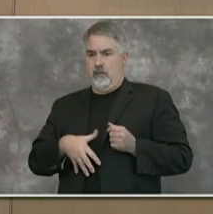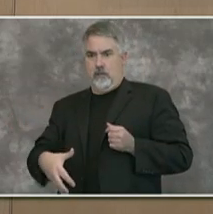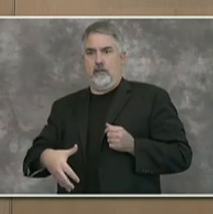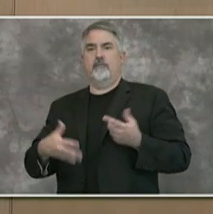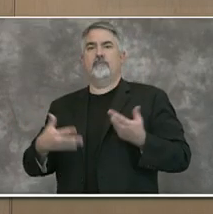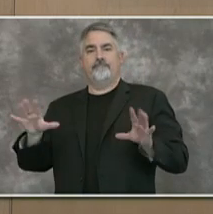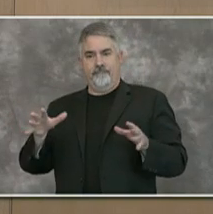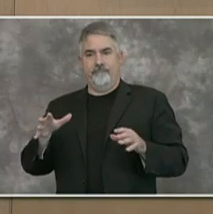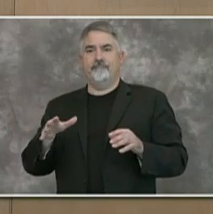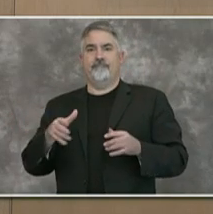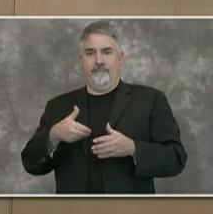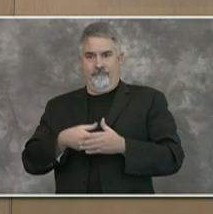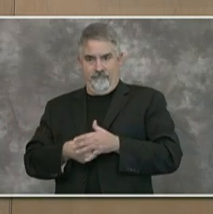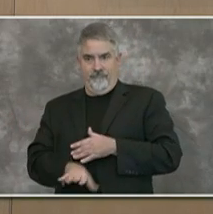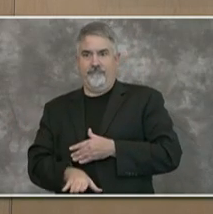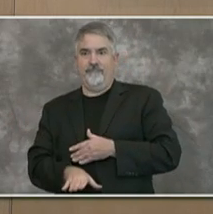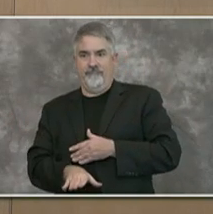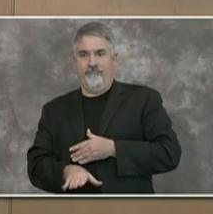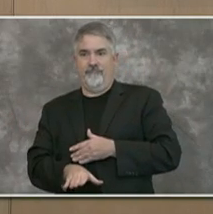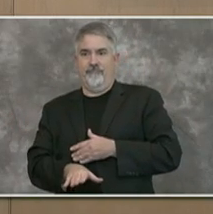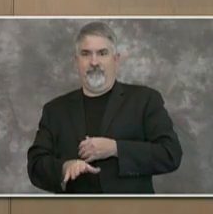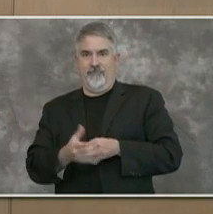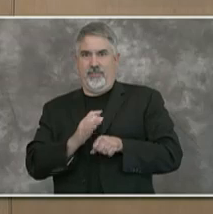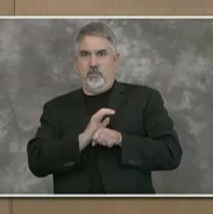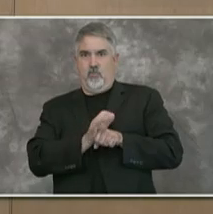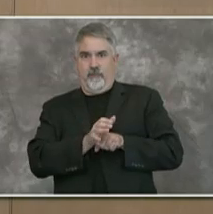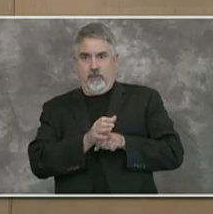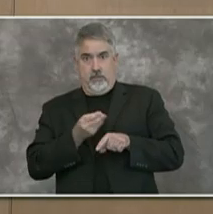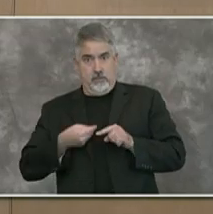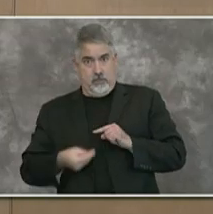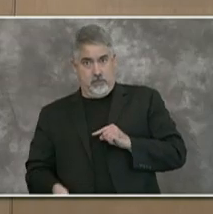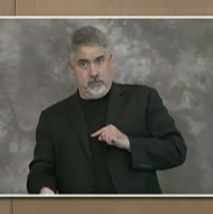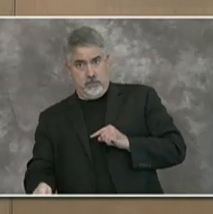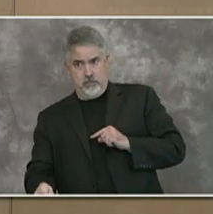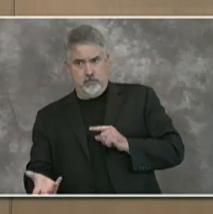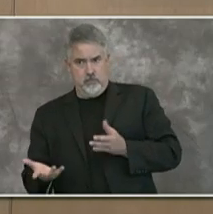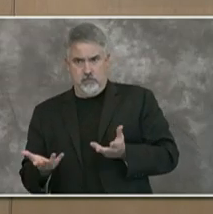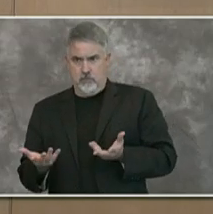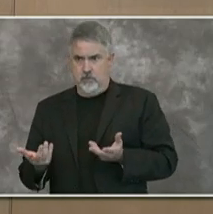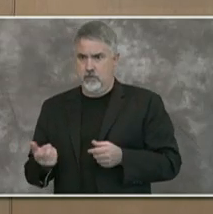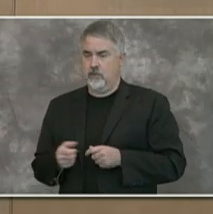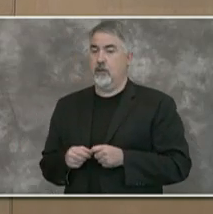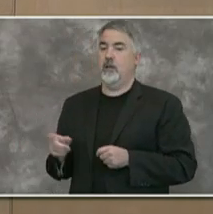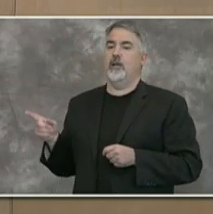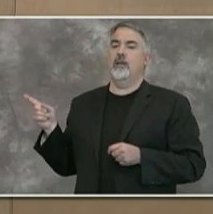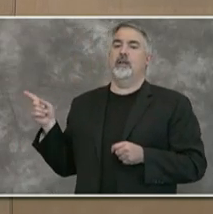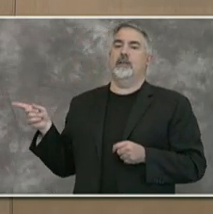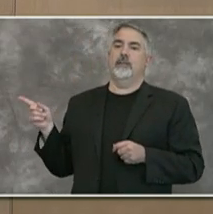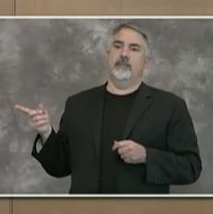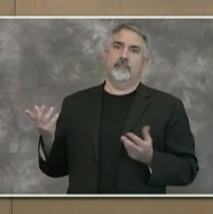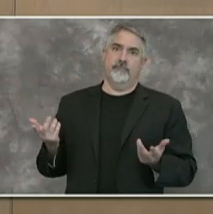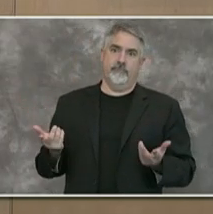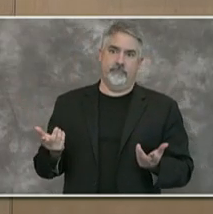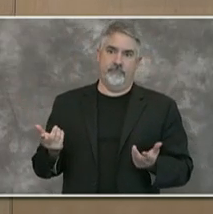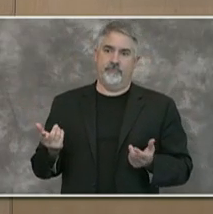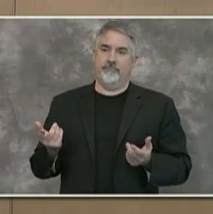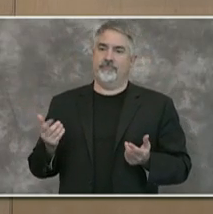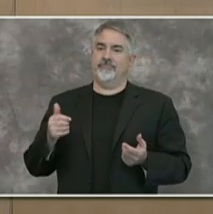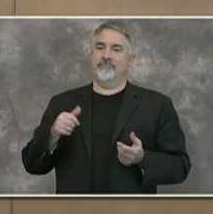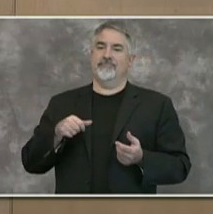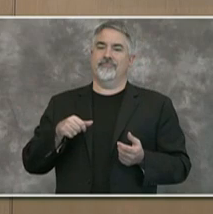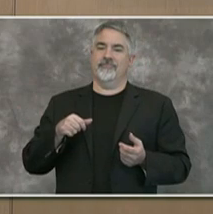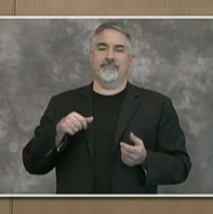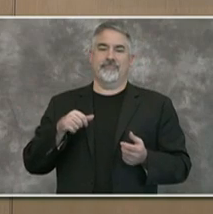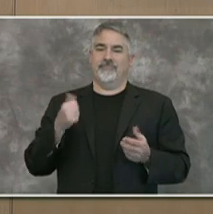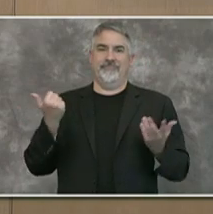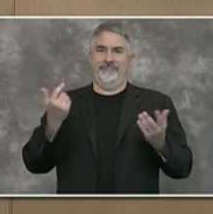been found to be COVID positive? Also, not another metric that we are